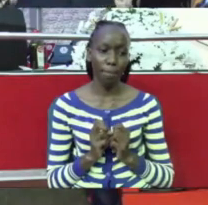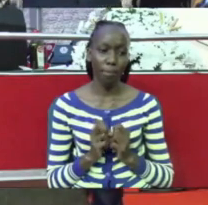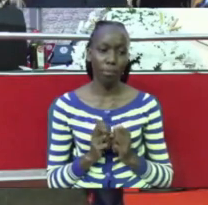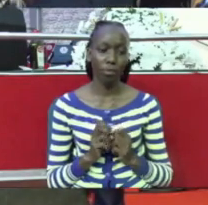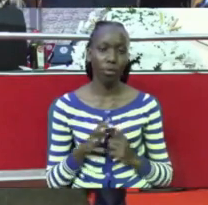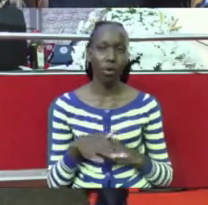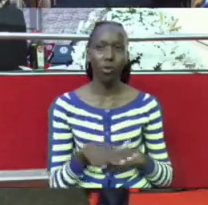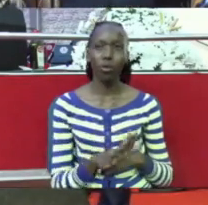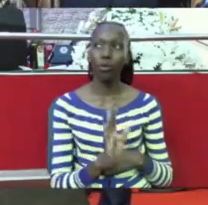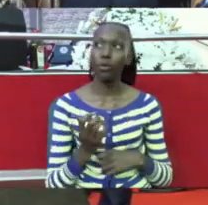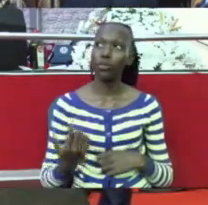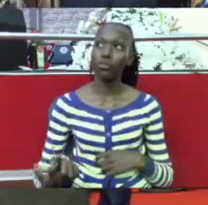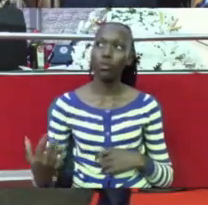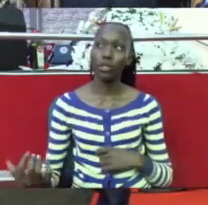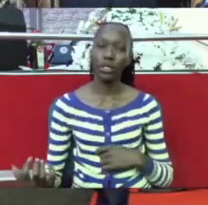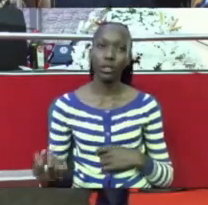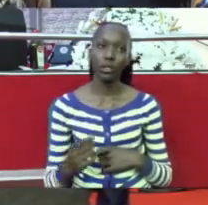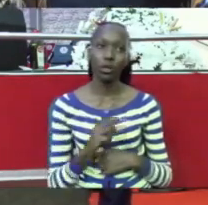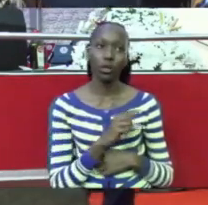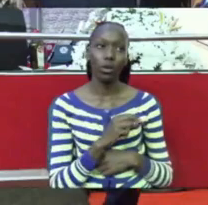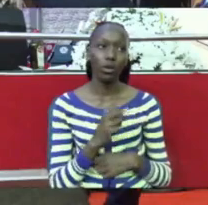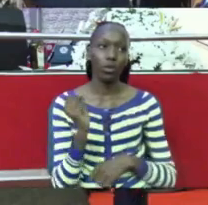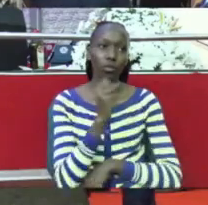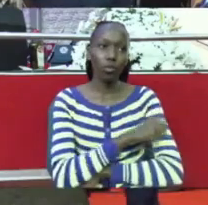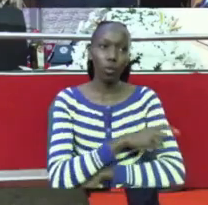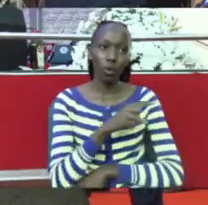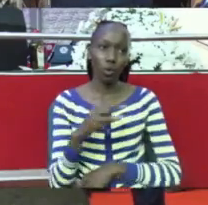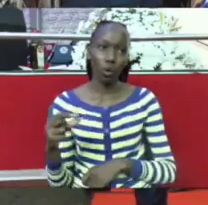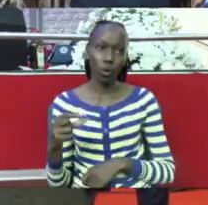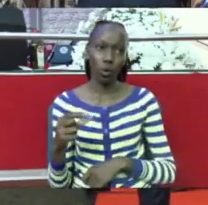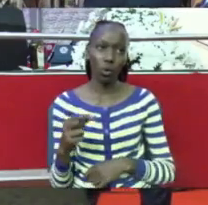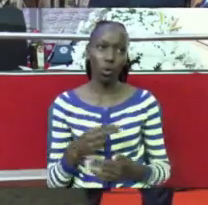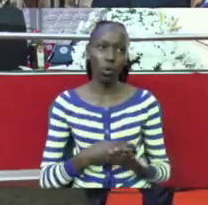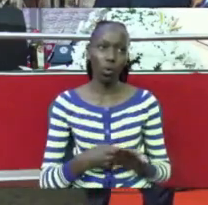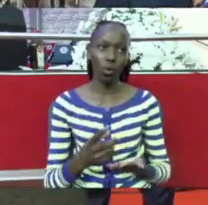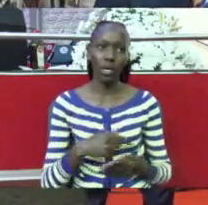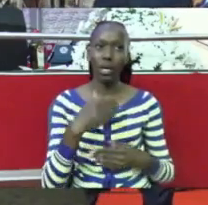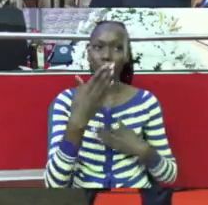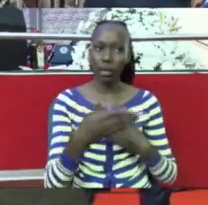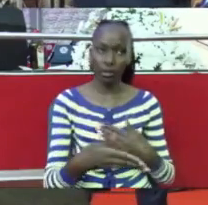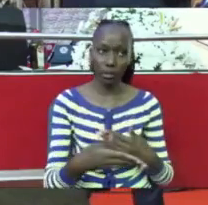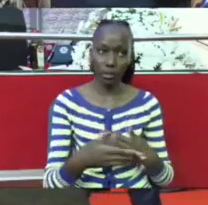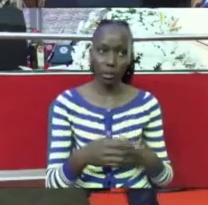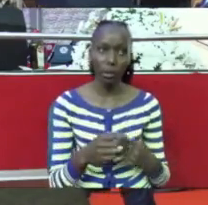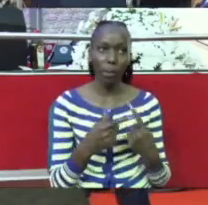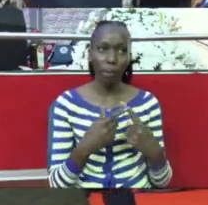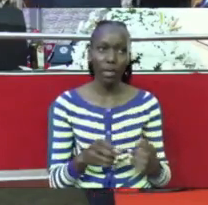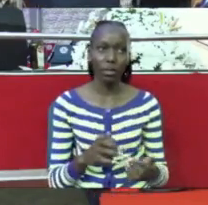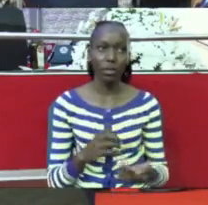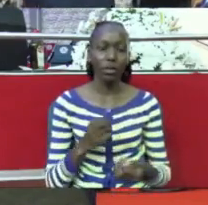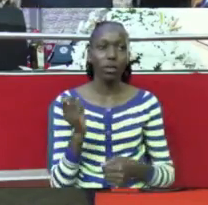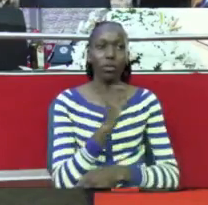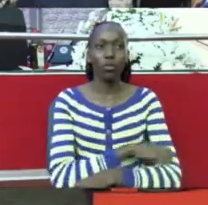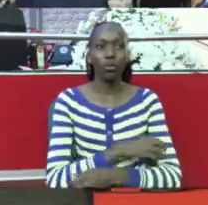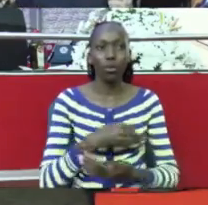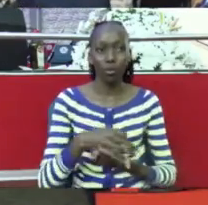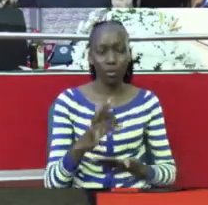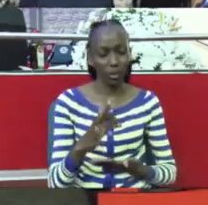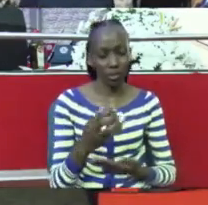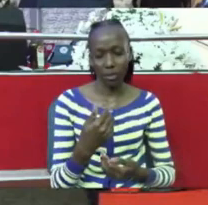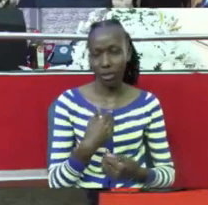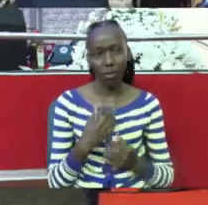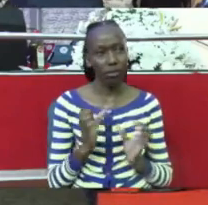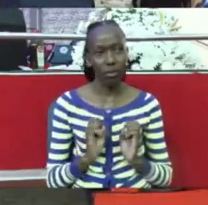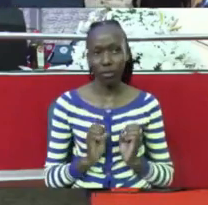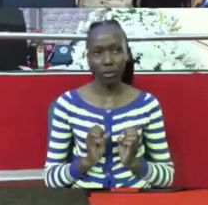children are going back to school next week. Watoto wako wanarudia shuleni juma lijalo. You do not have money. Hauna pesa. There is no school fees. Hauna